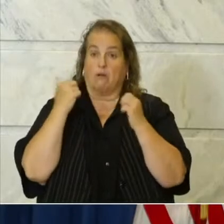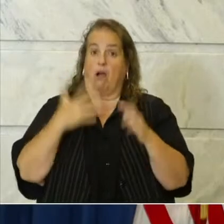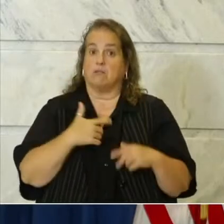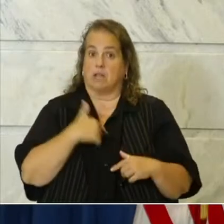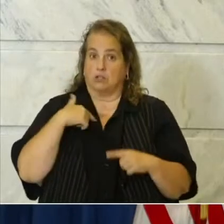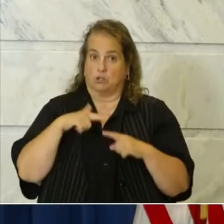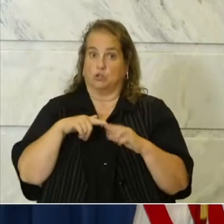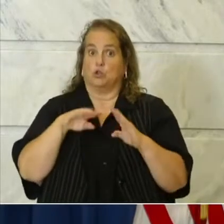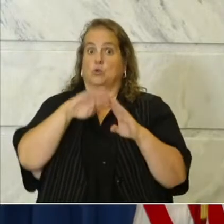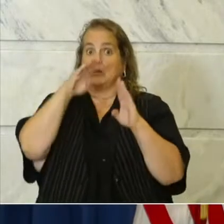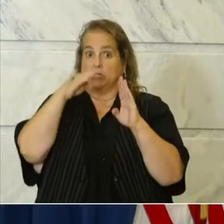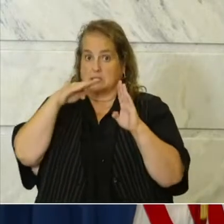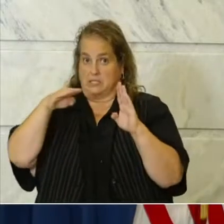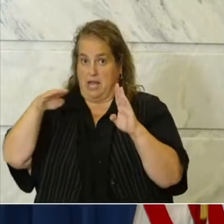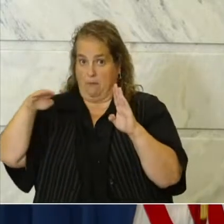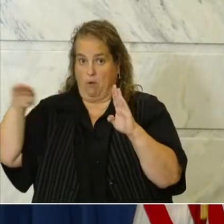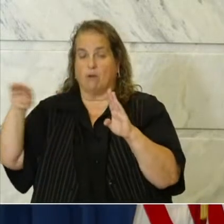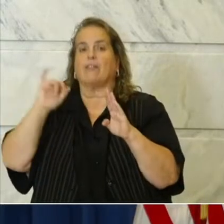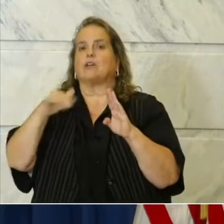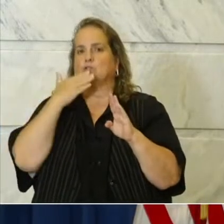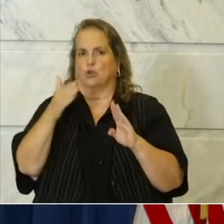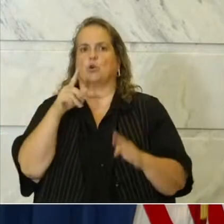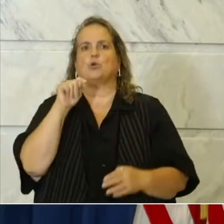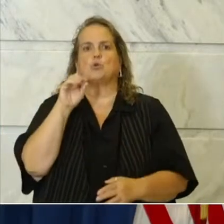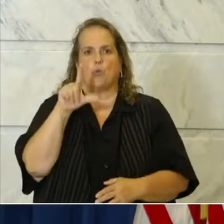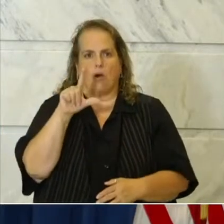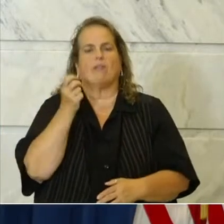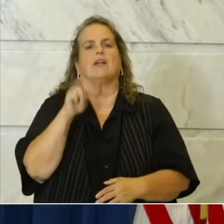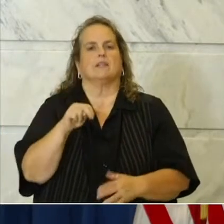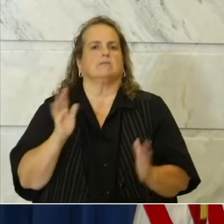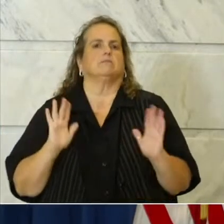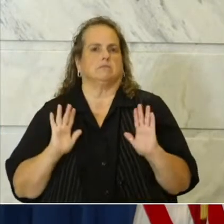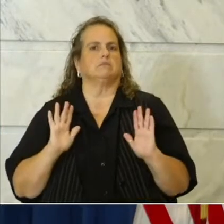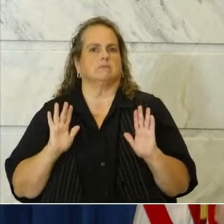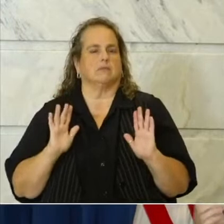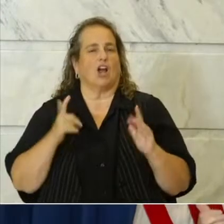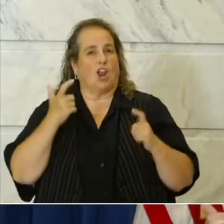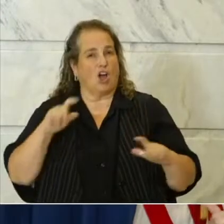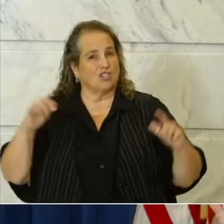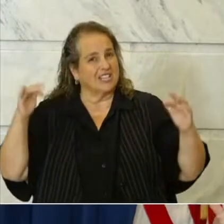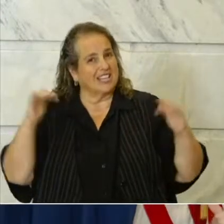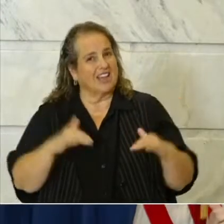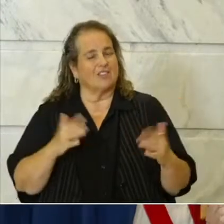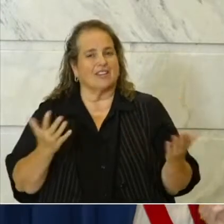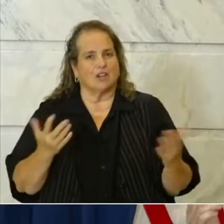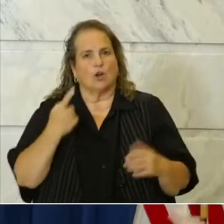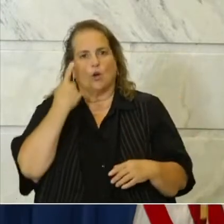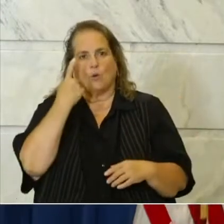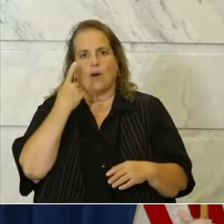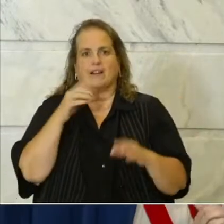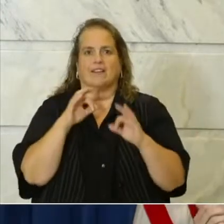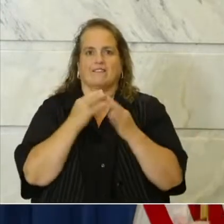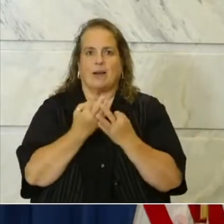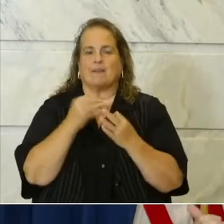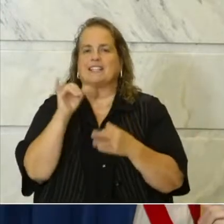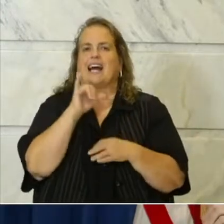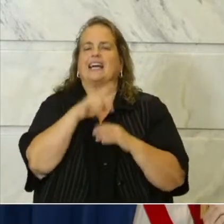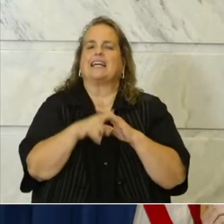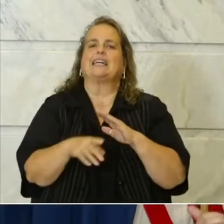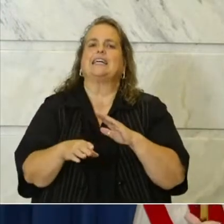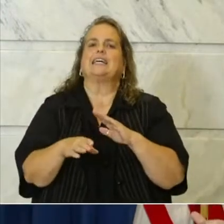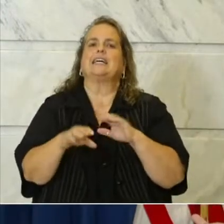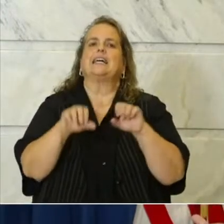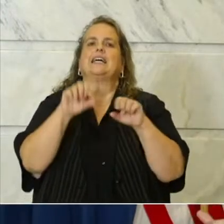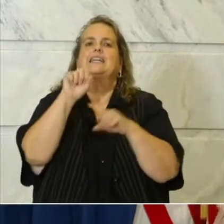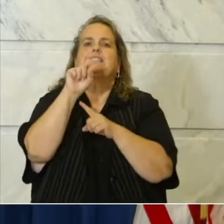that's one very good tool. And I think for all of these large gatherings now, kind of like Lynn Family Stadium did with the soccer game